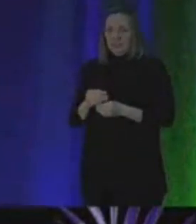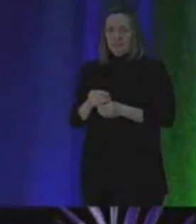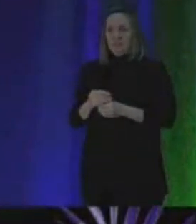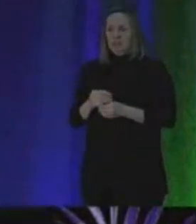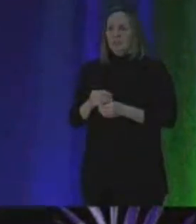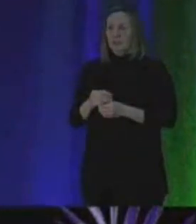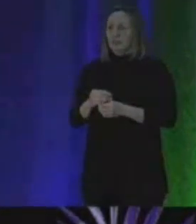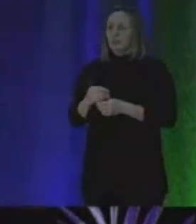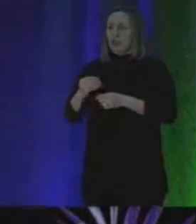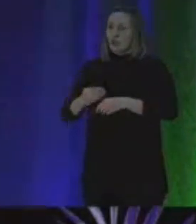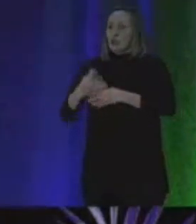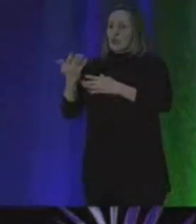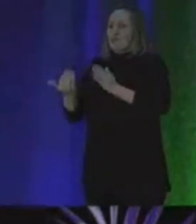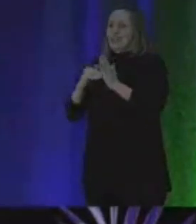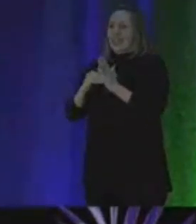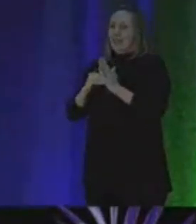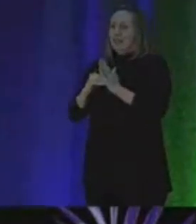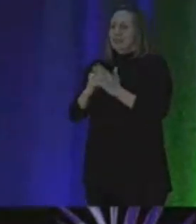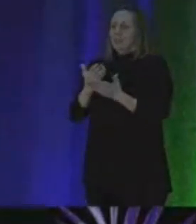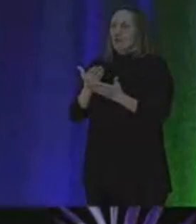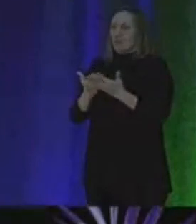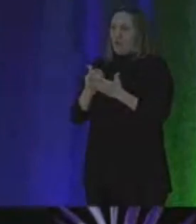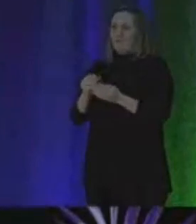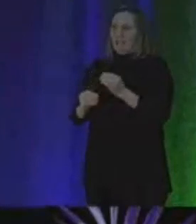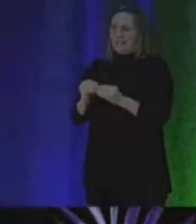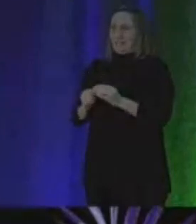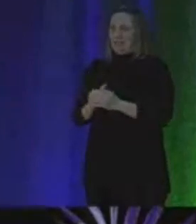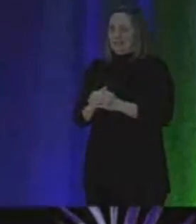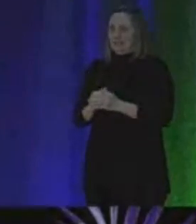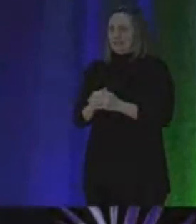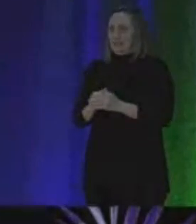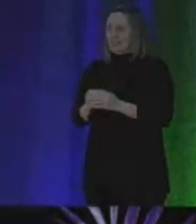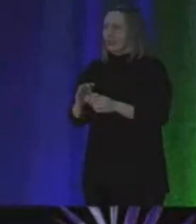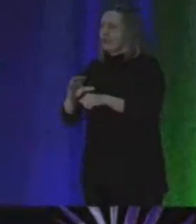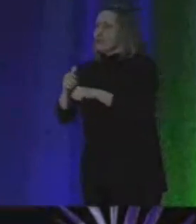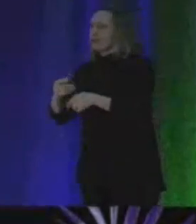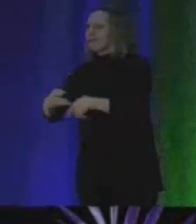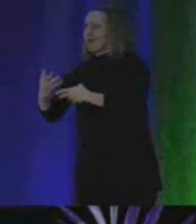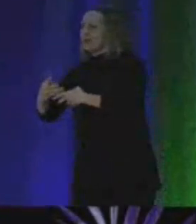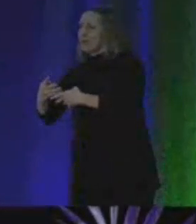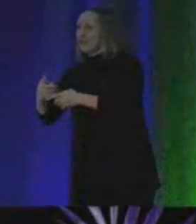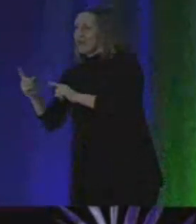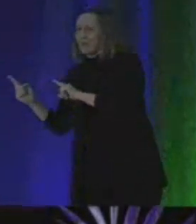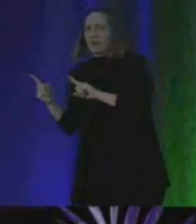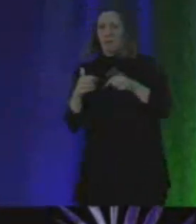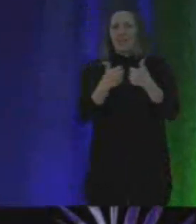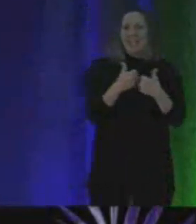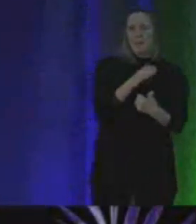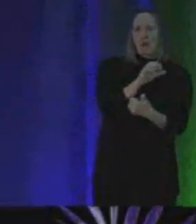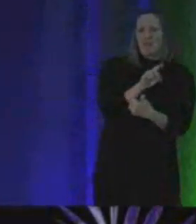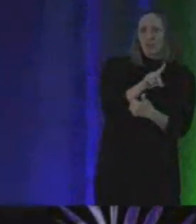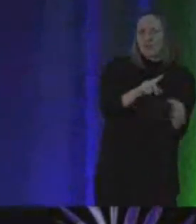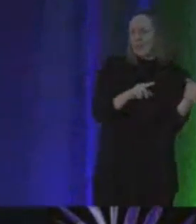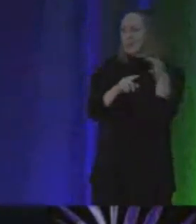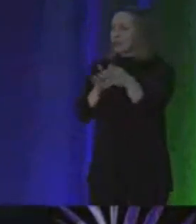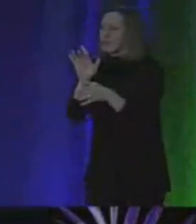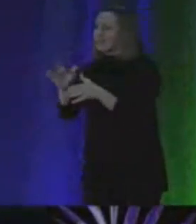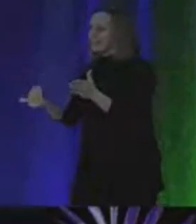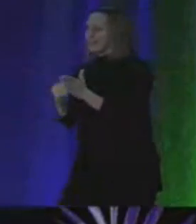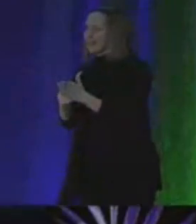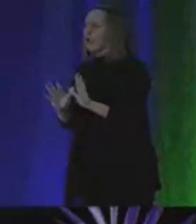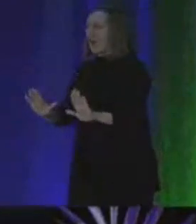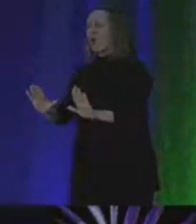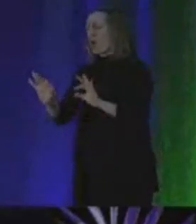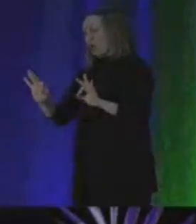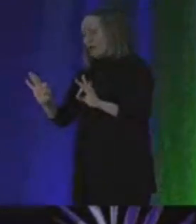load it back up, and you have to prove that it's fixed. So you click that button, you go play some more Call of Duty. Then you come back and click it again and say, all right, we're stable.